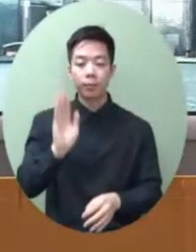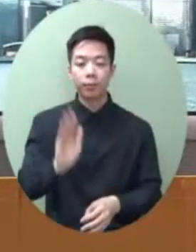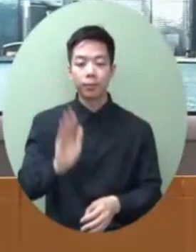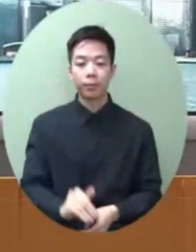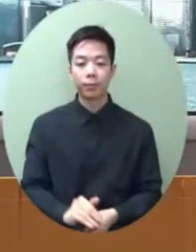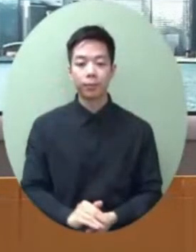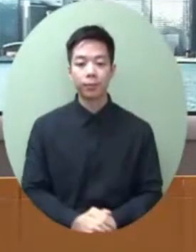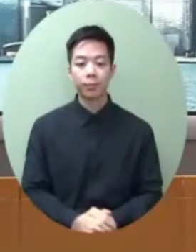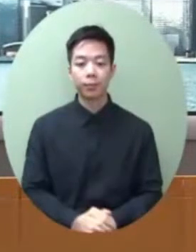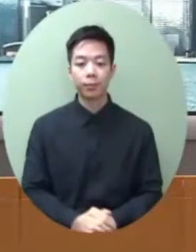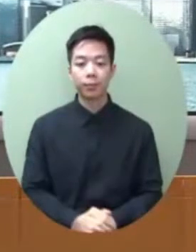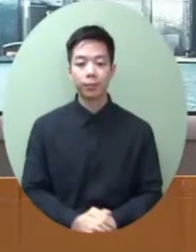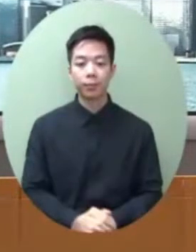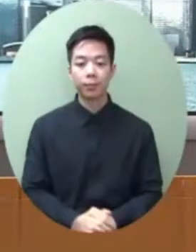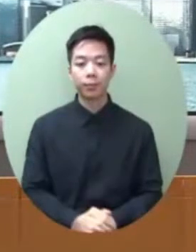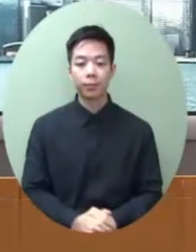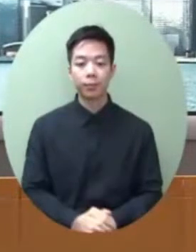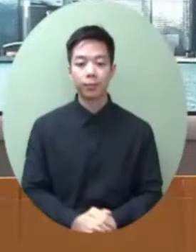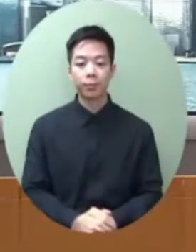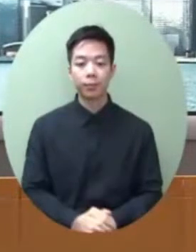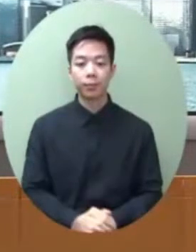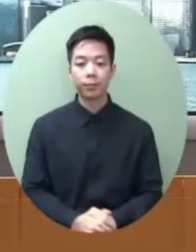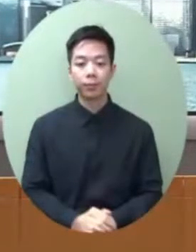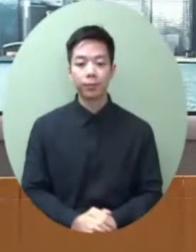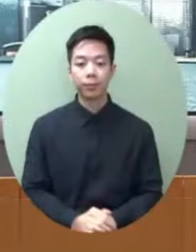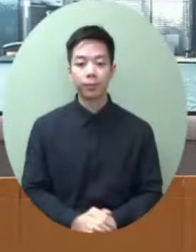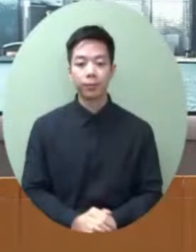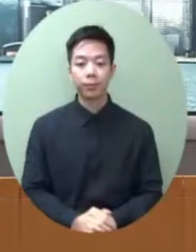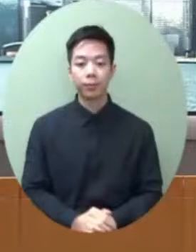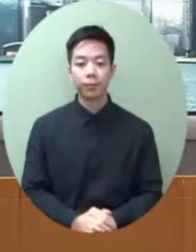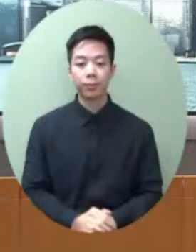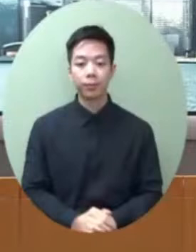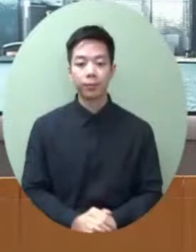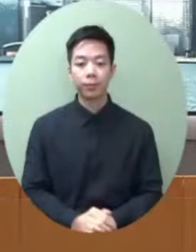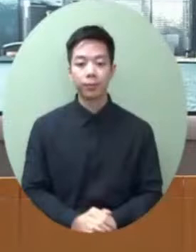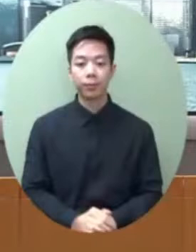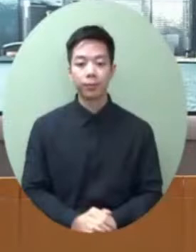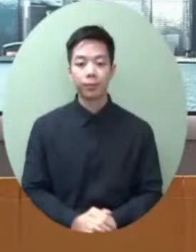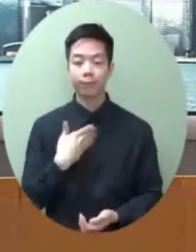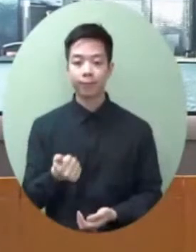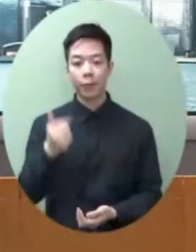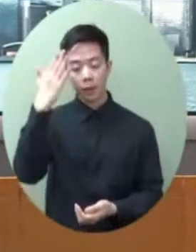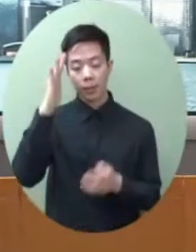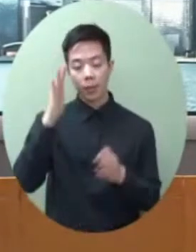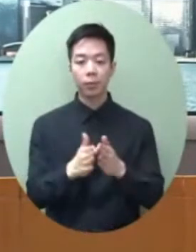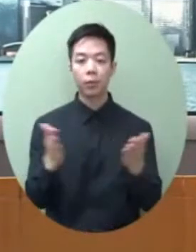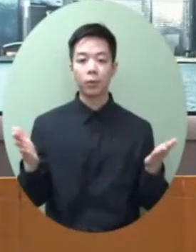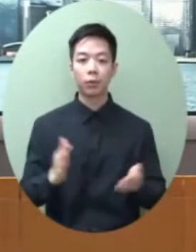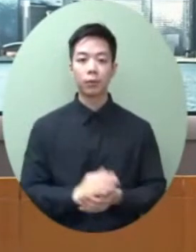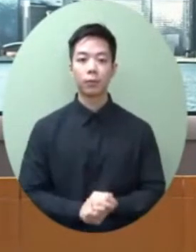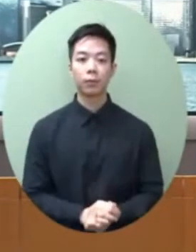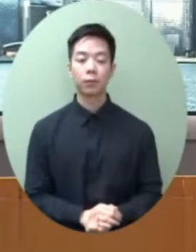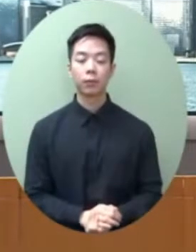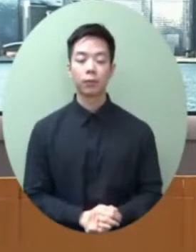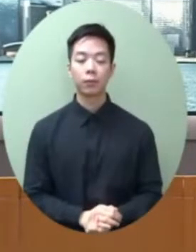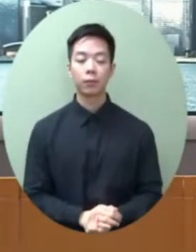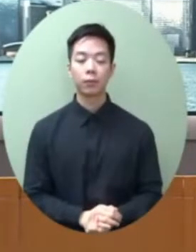And we'll announce the details to you in due course. Gentleman in the back. From Ming Pao.